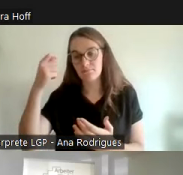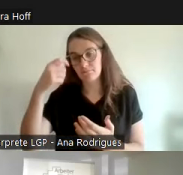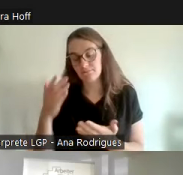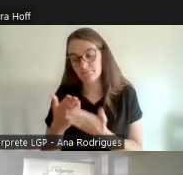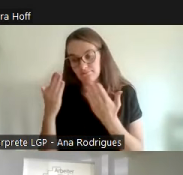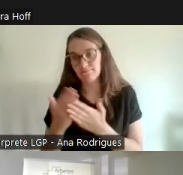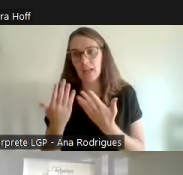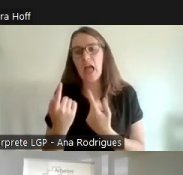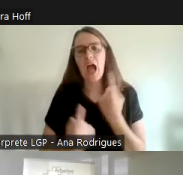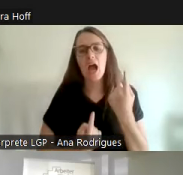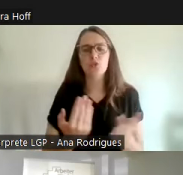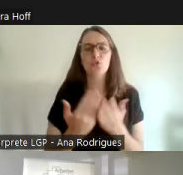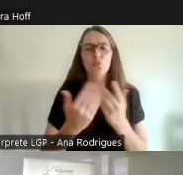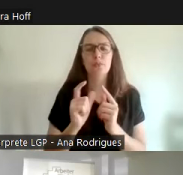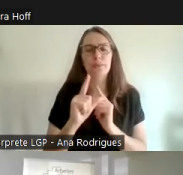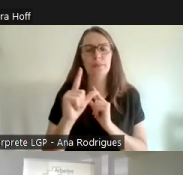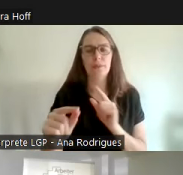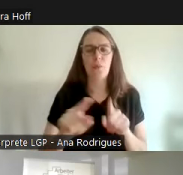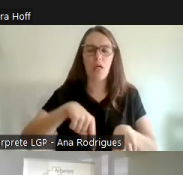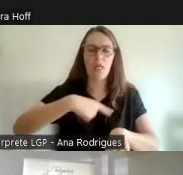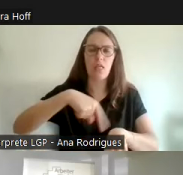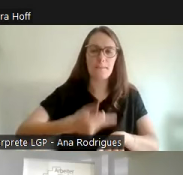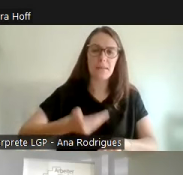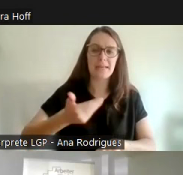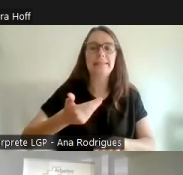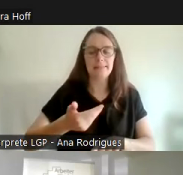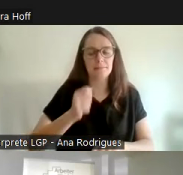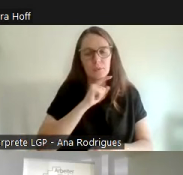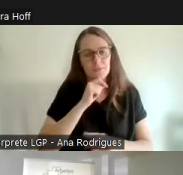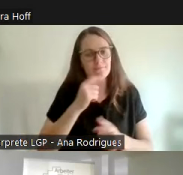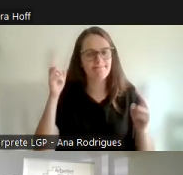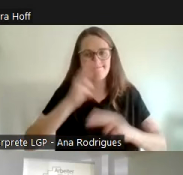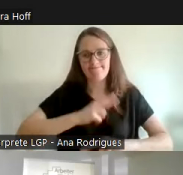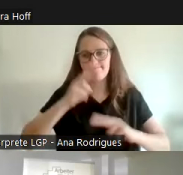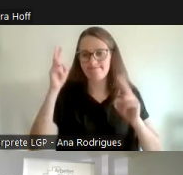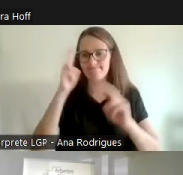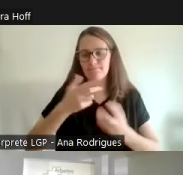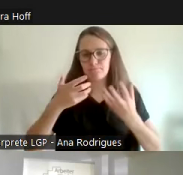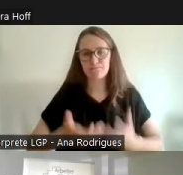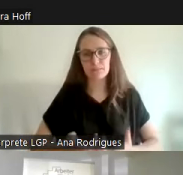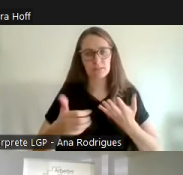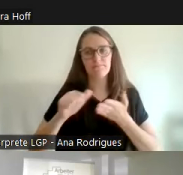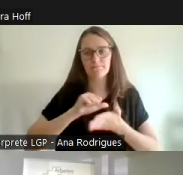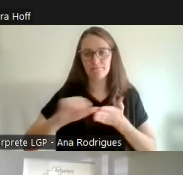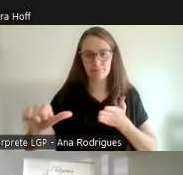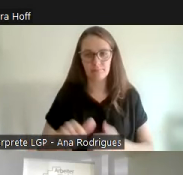to finish their studies. They are more likely to drop out because it all gets too much. And they're also